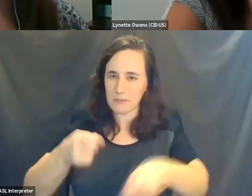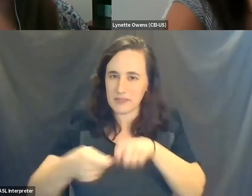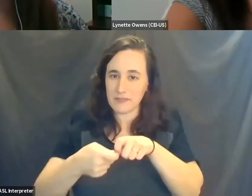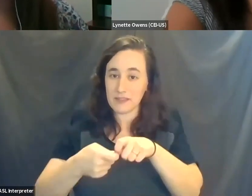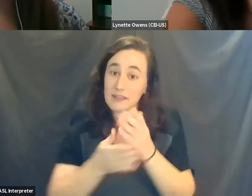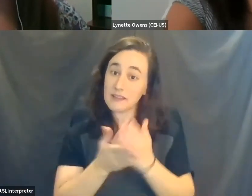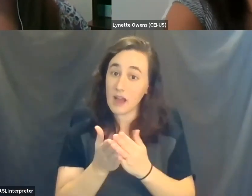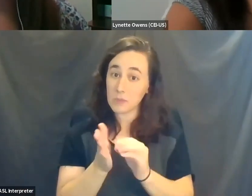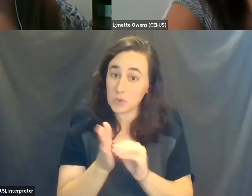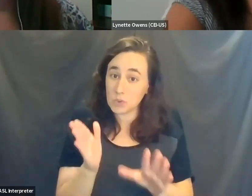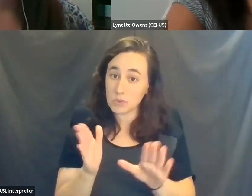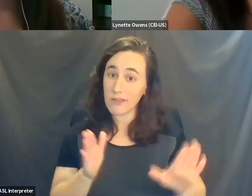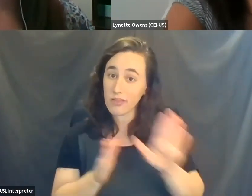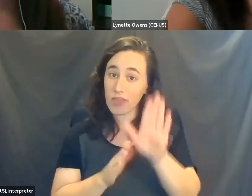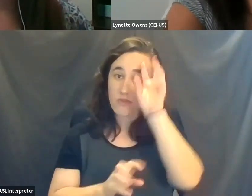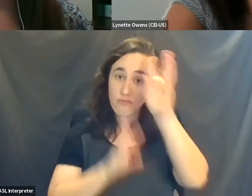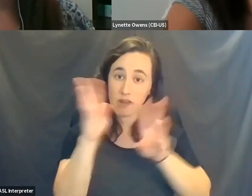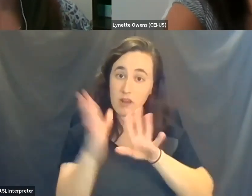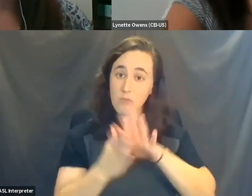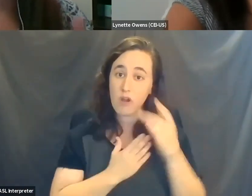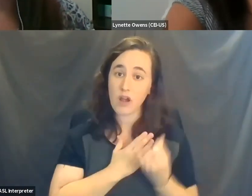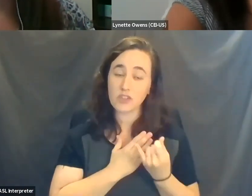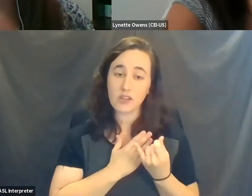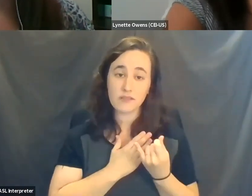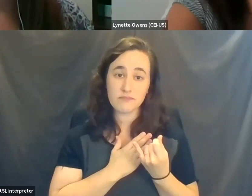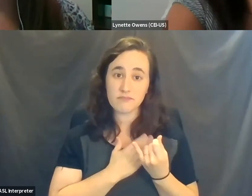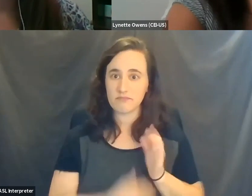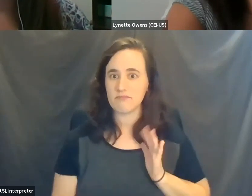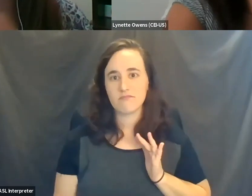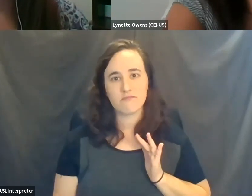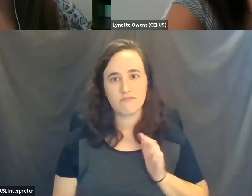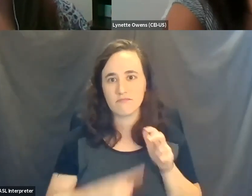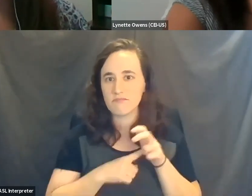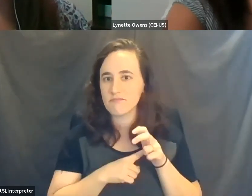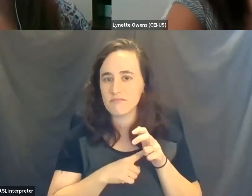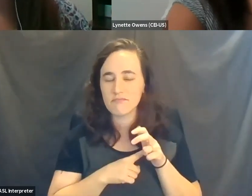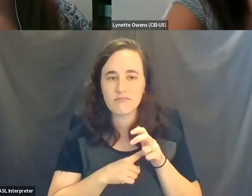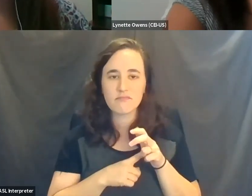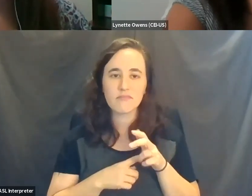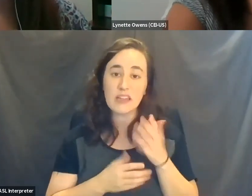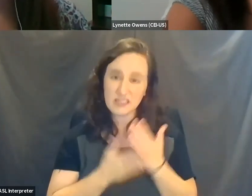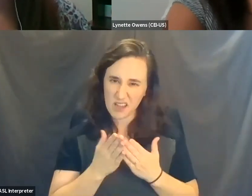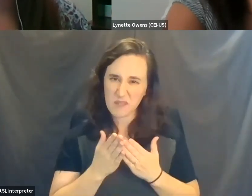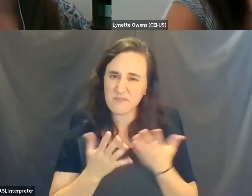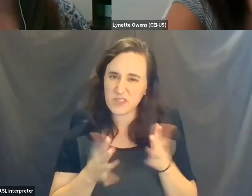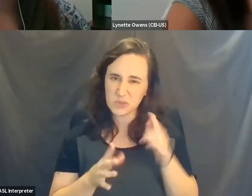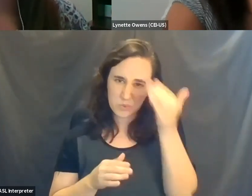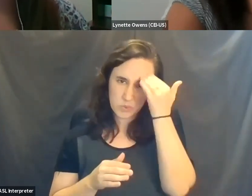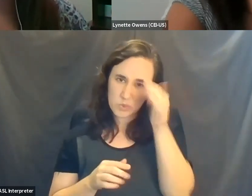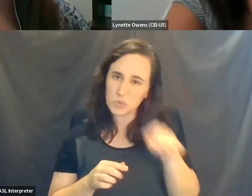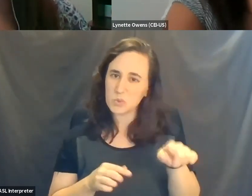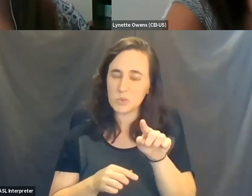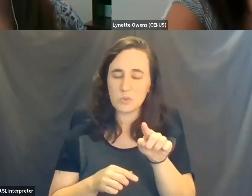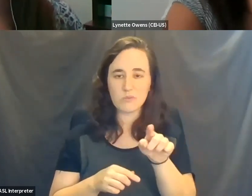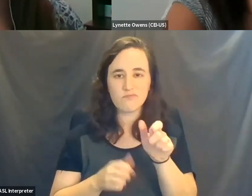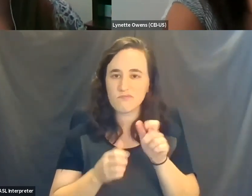student creative projects that students that like I knew from class that really were talking about